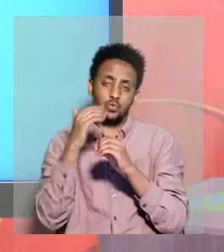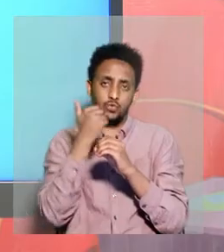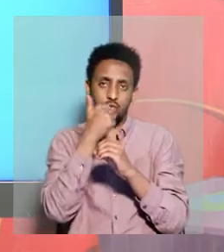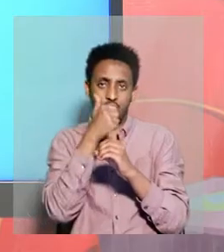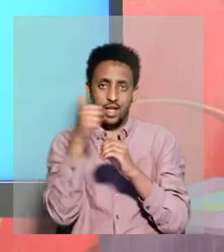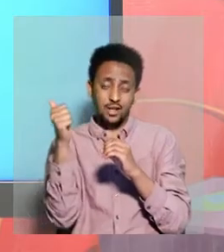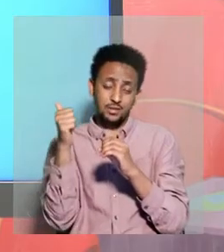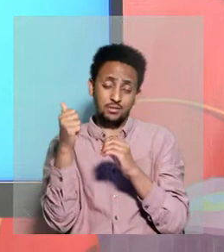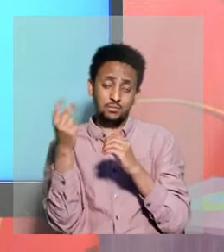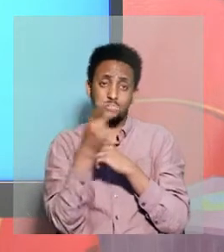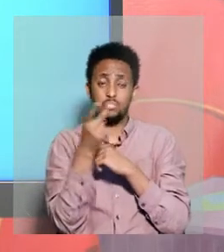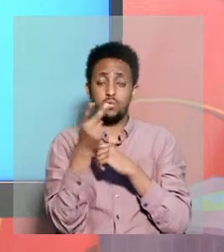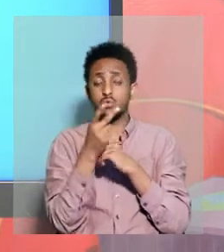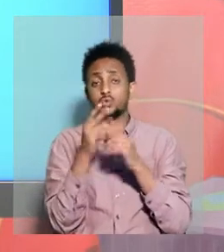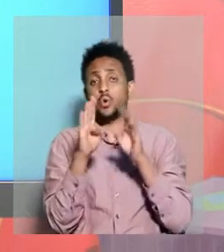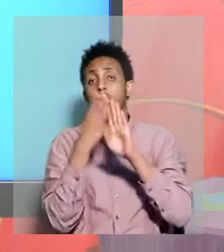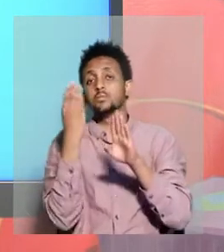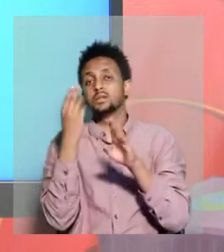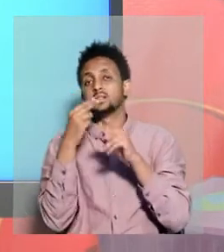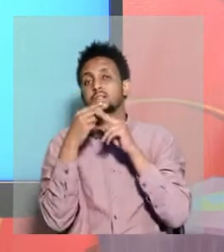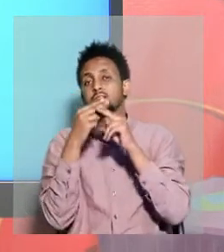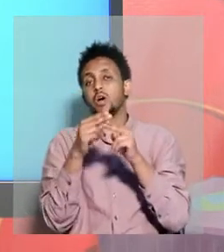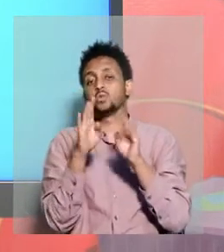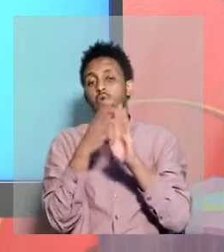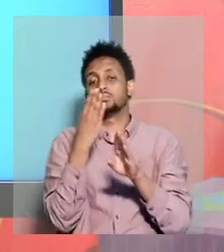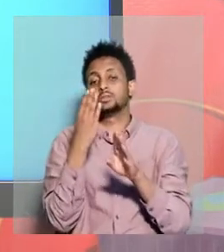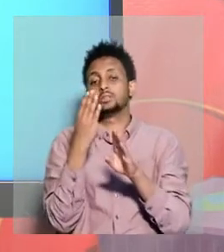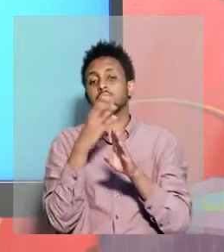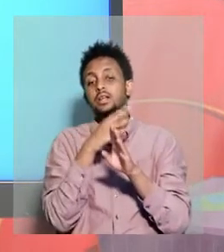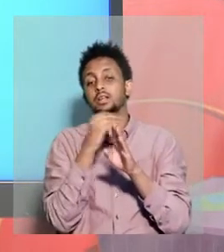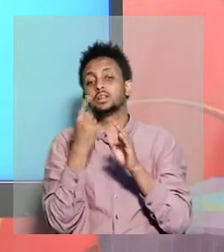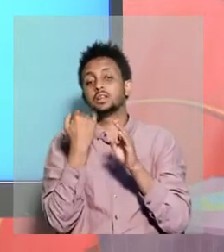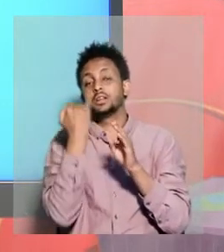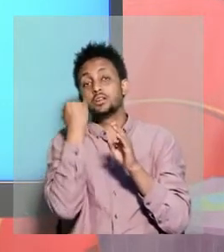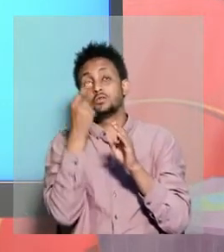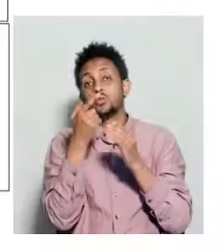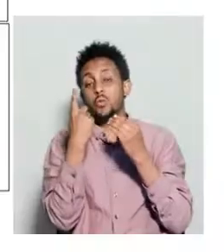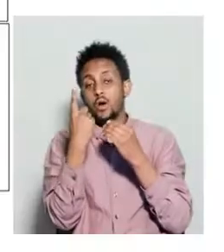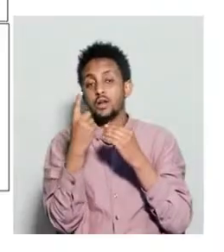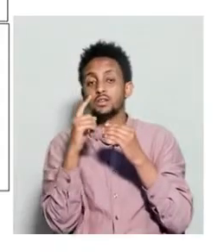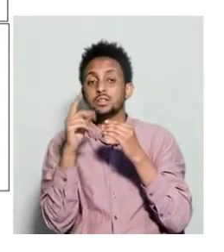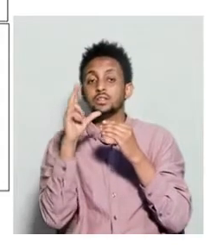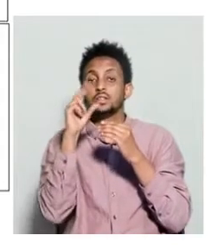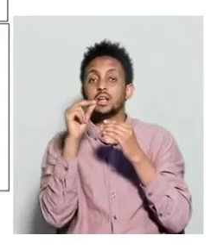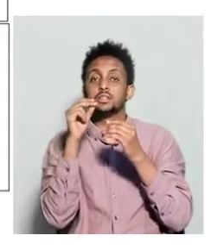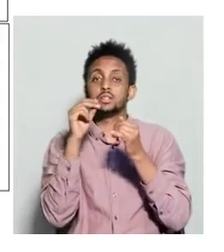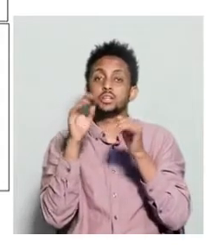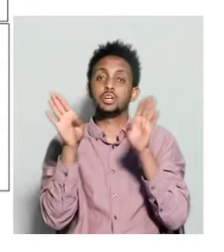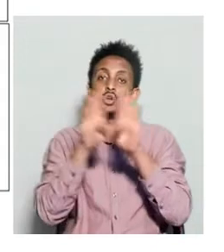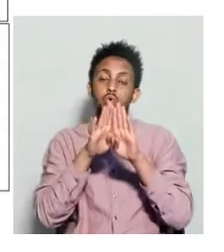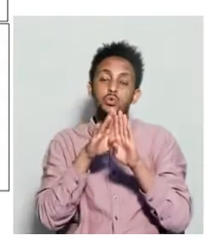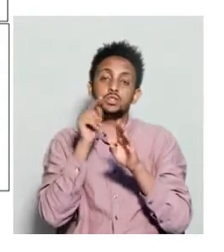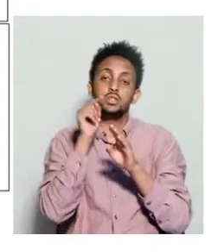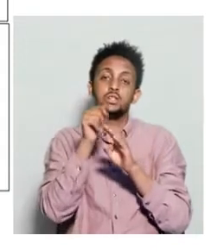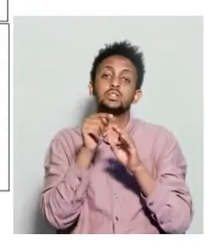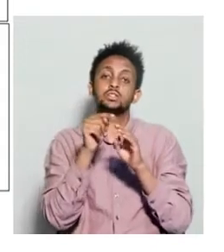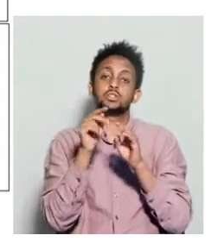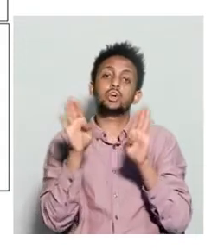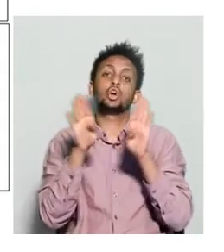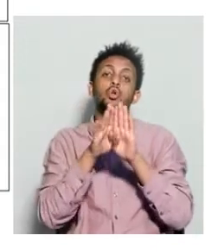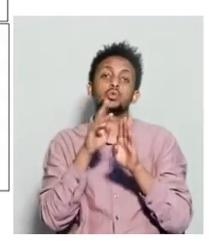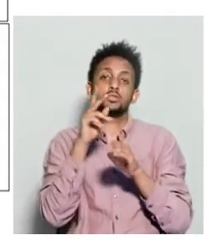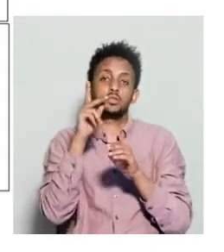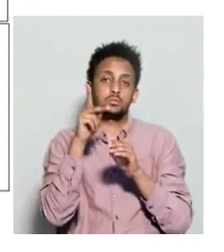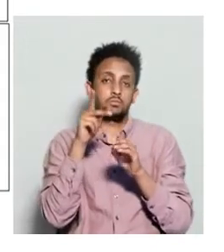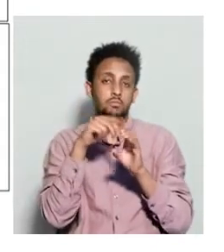column, which is both end open is known to be open pipe, and if one end is open, the other end is closed, is known to be closed